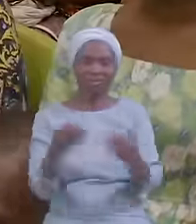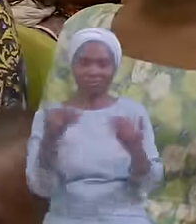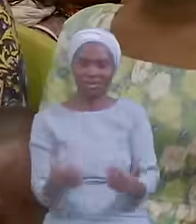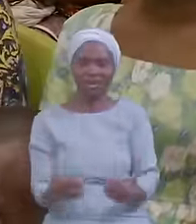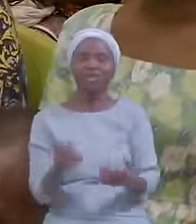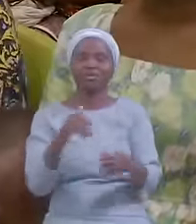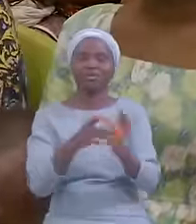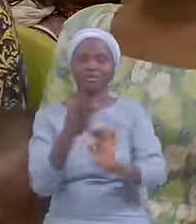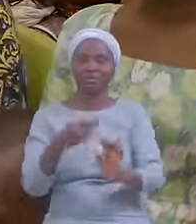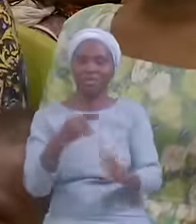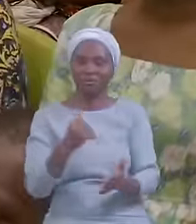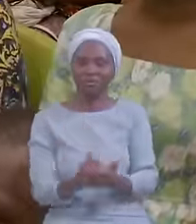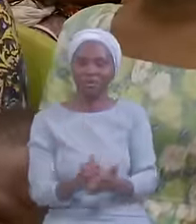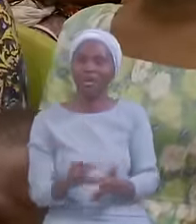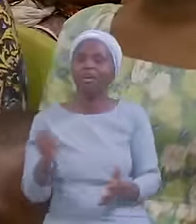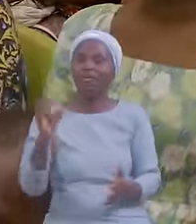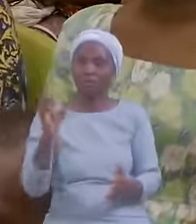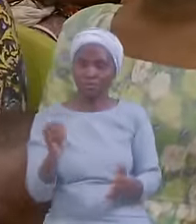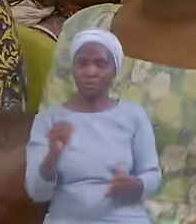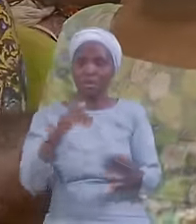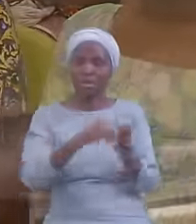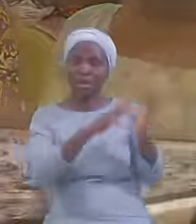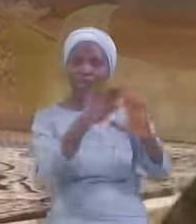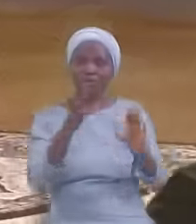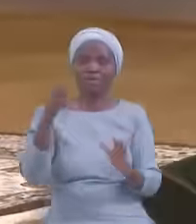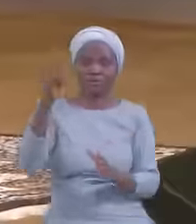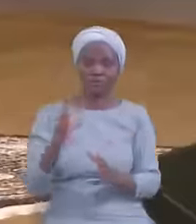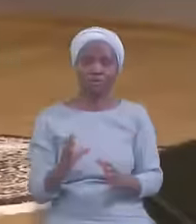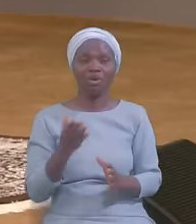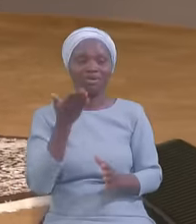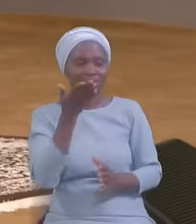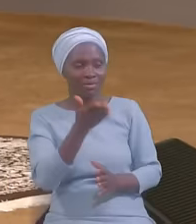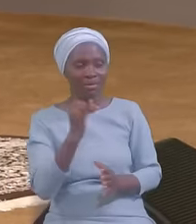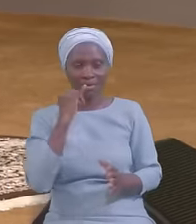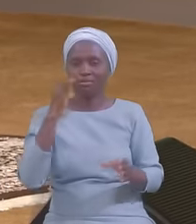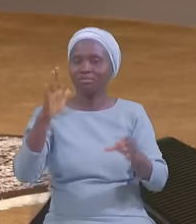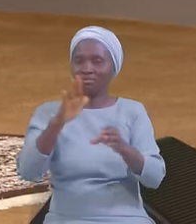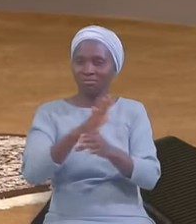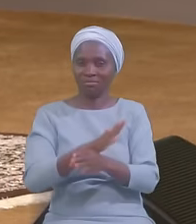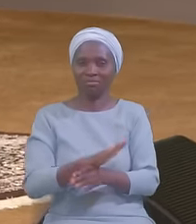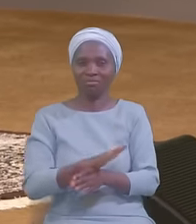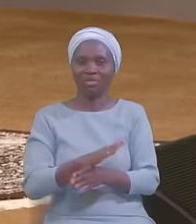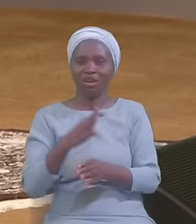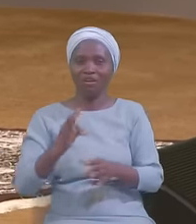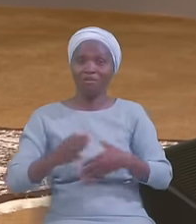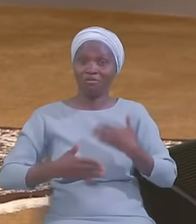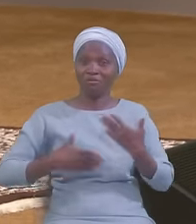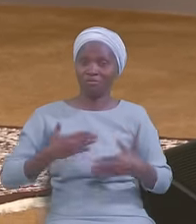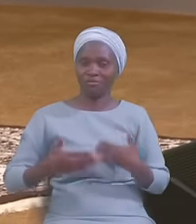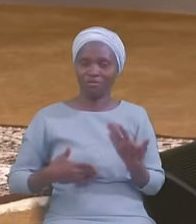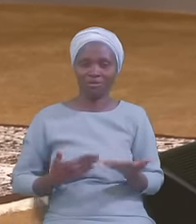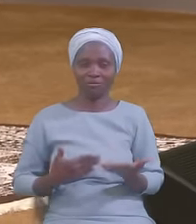And so, in the presence of God, there is fullness of joy. And there